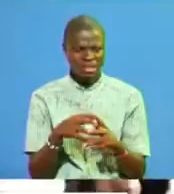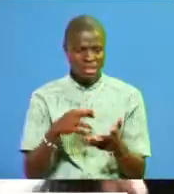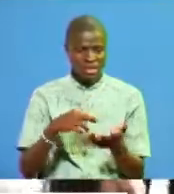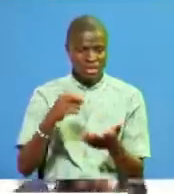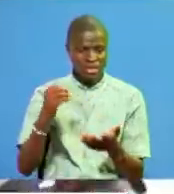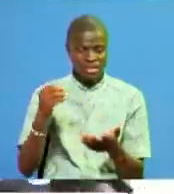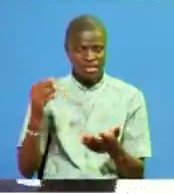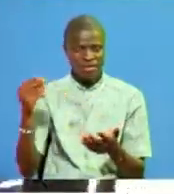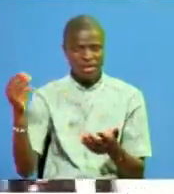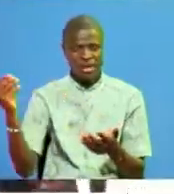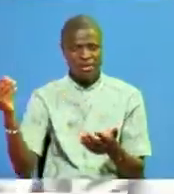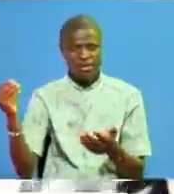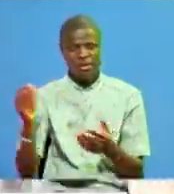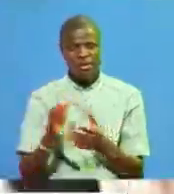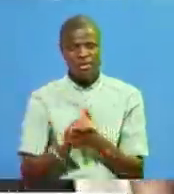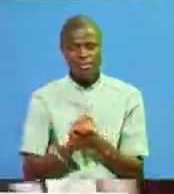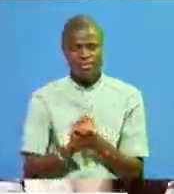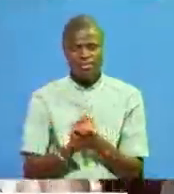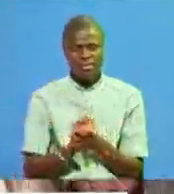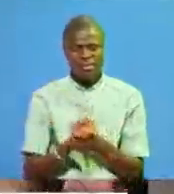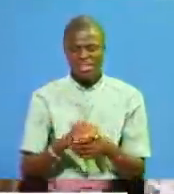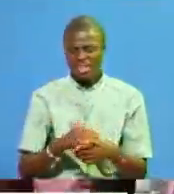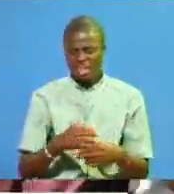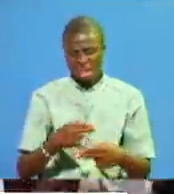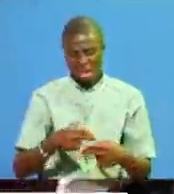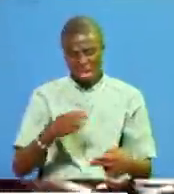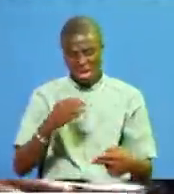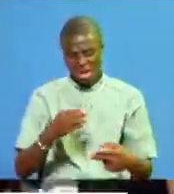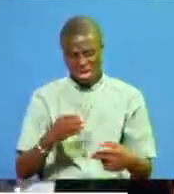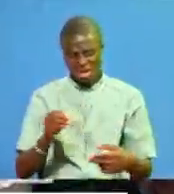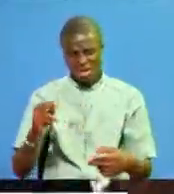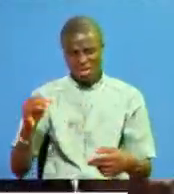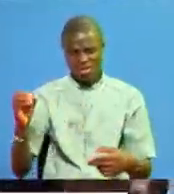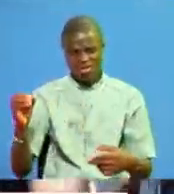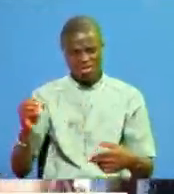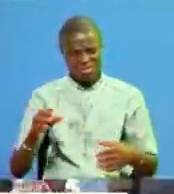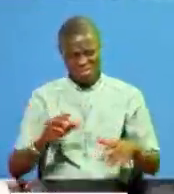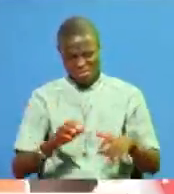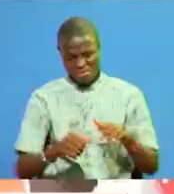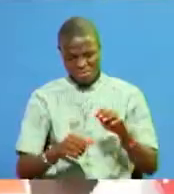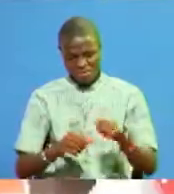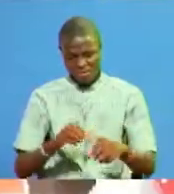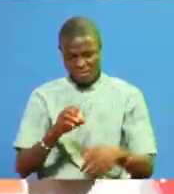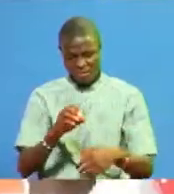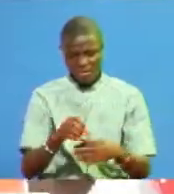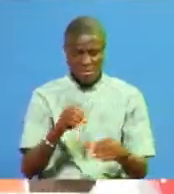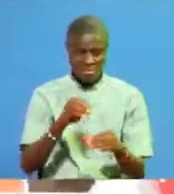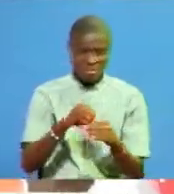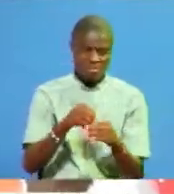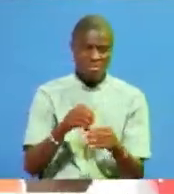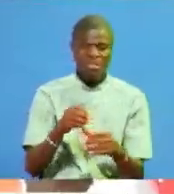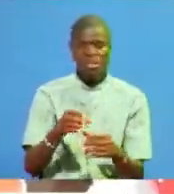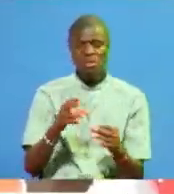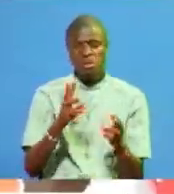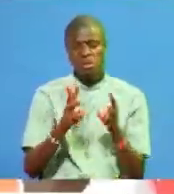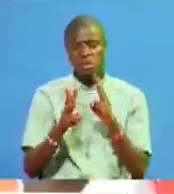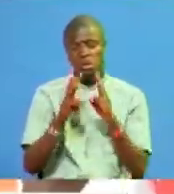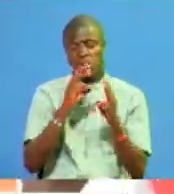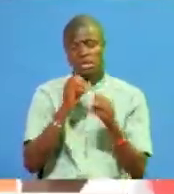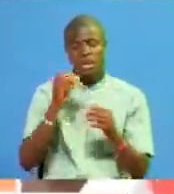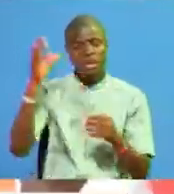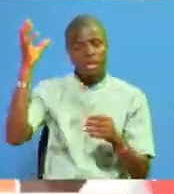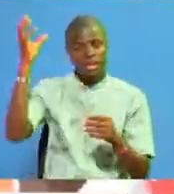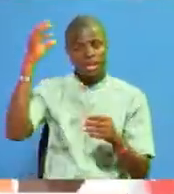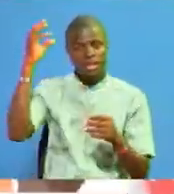flower prices, citing that the cost of farm inputs, freight charges, as well as water and electricity has gone up.